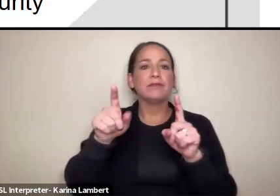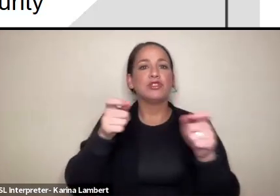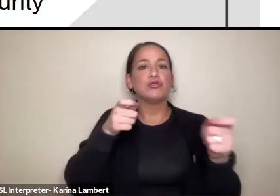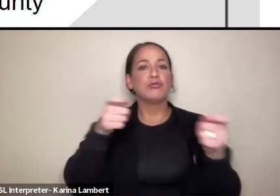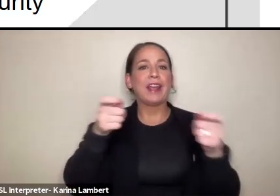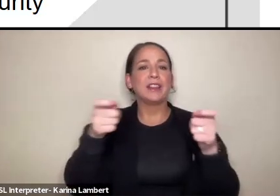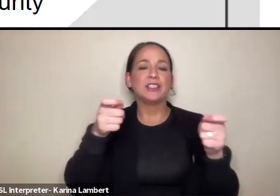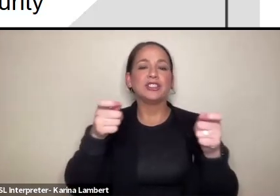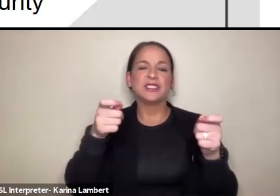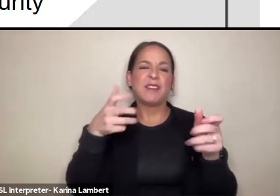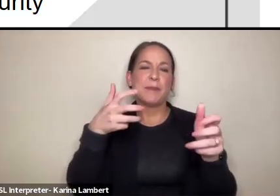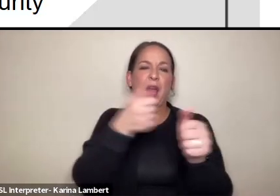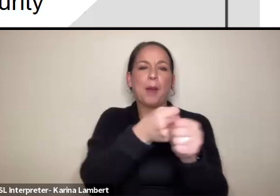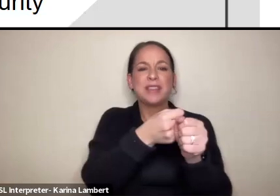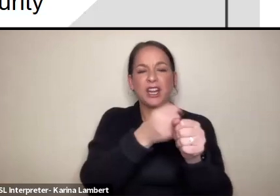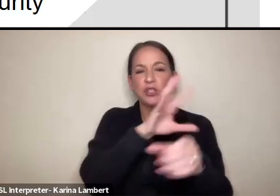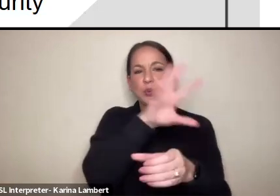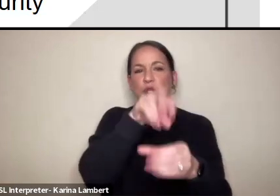a parent.